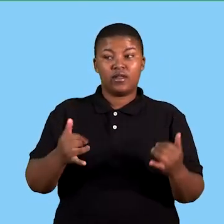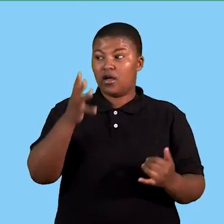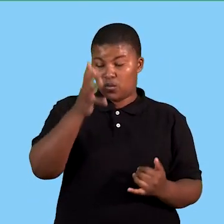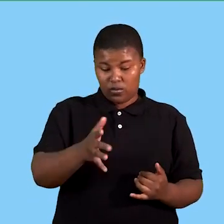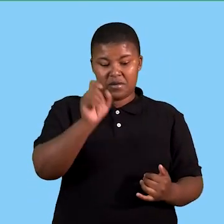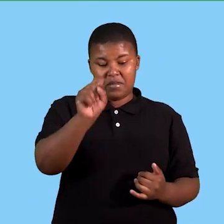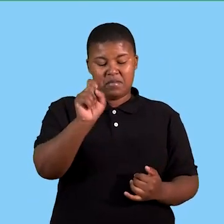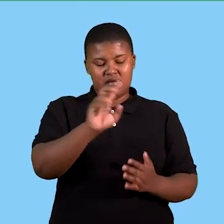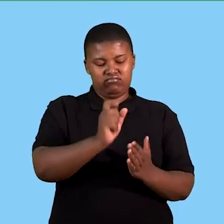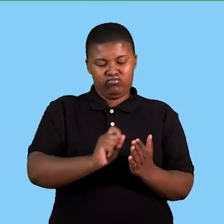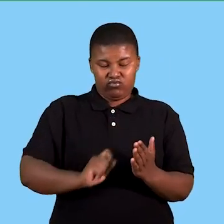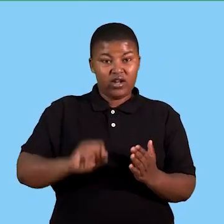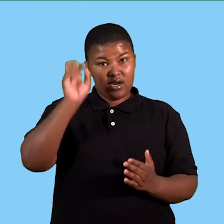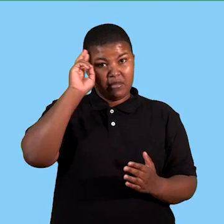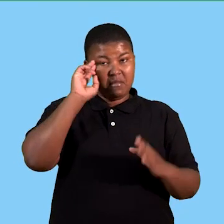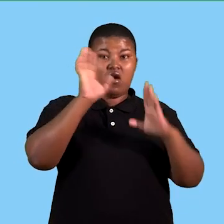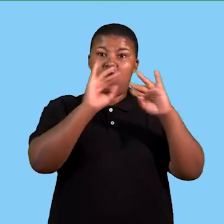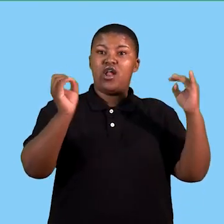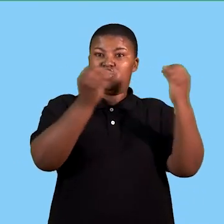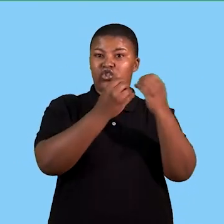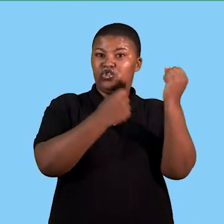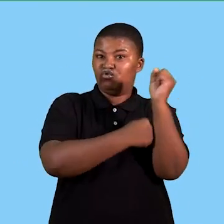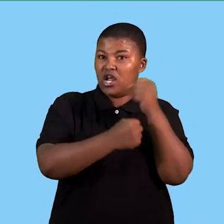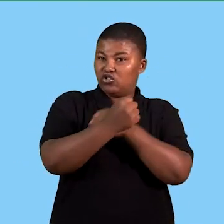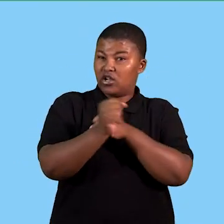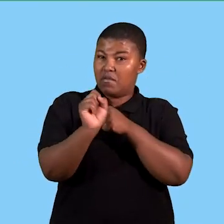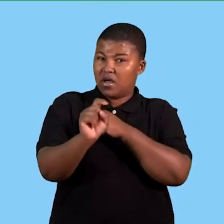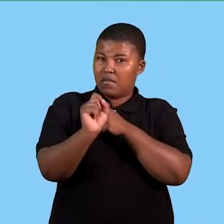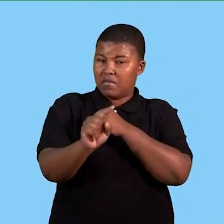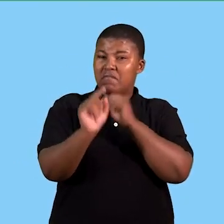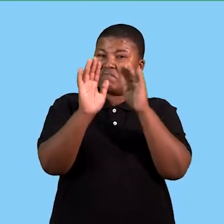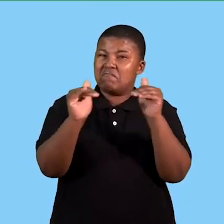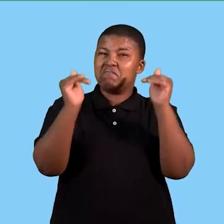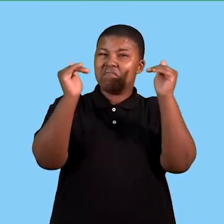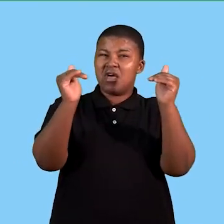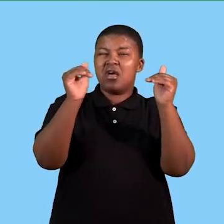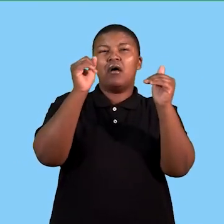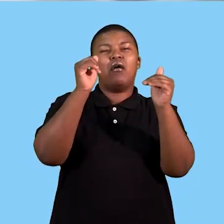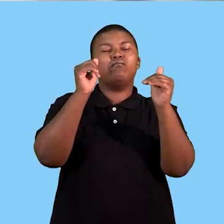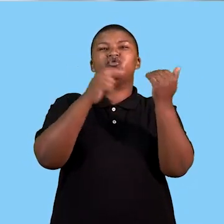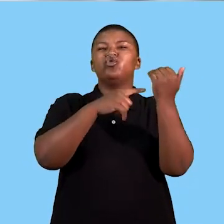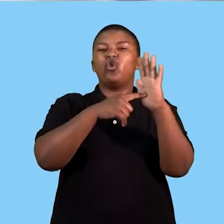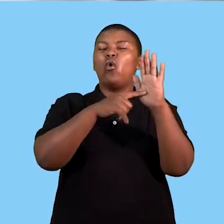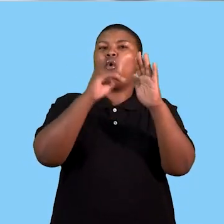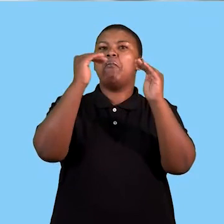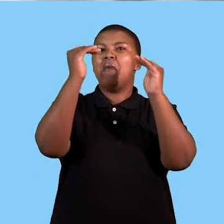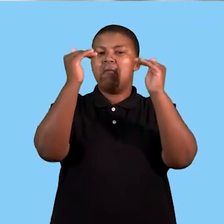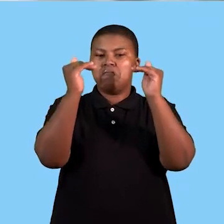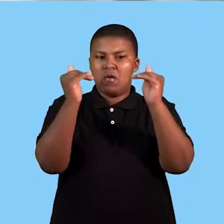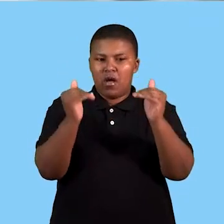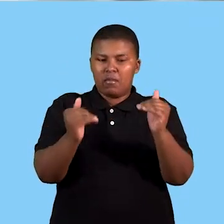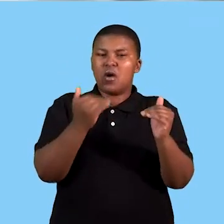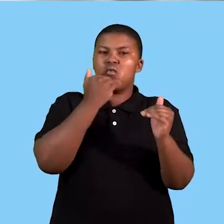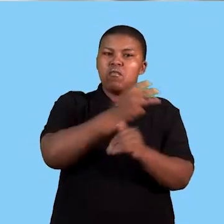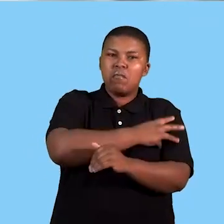then write, if you can remember, the organizational structure is the hierarchy. It's the illustration or the diagram which shows